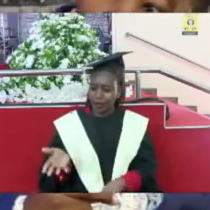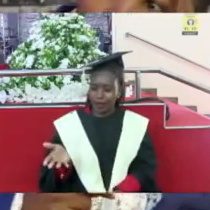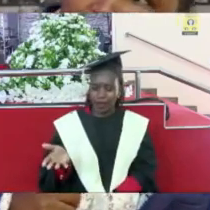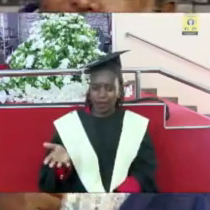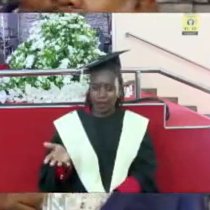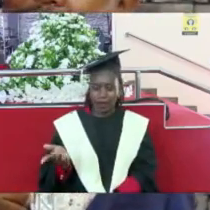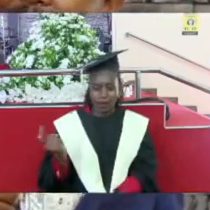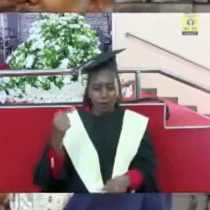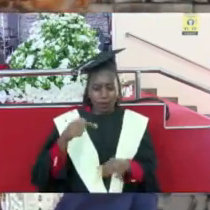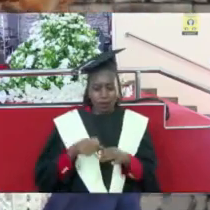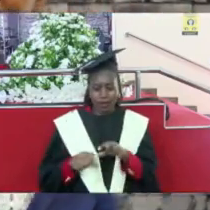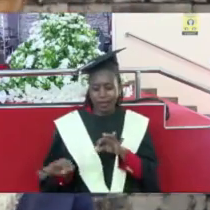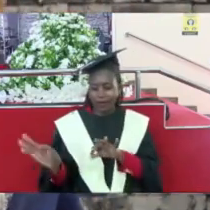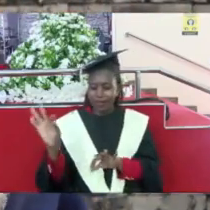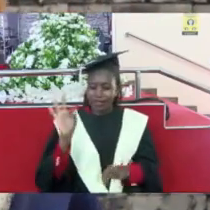Unaingia na stairo.